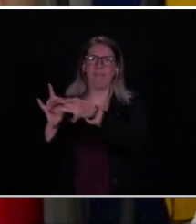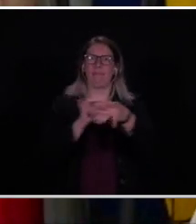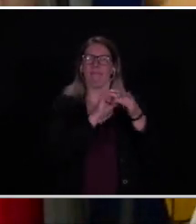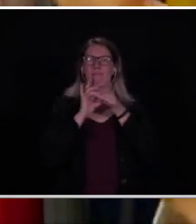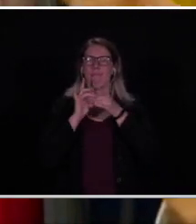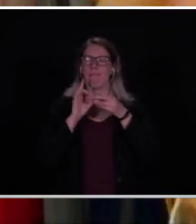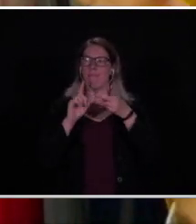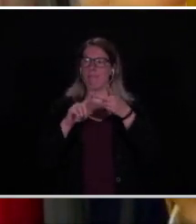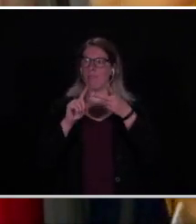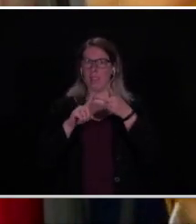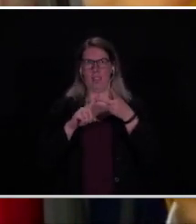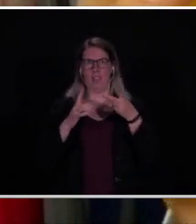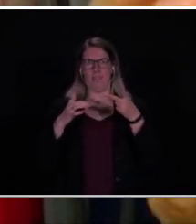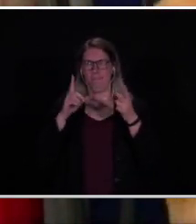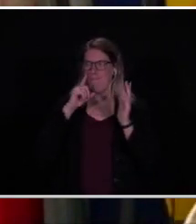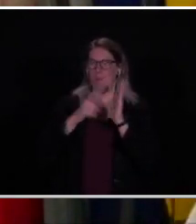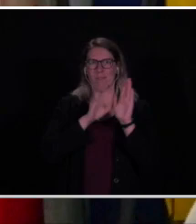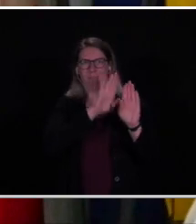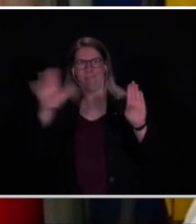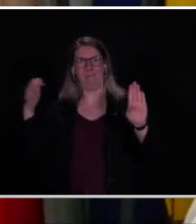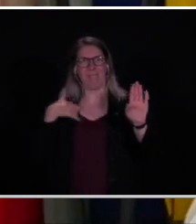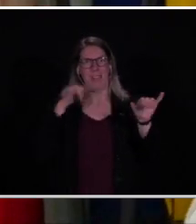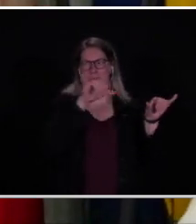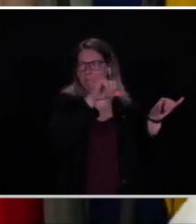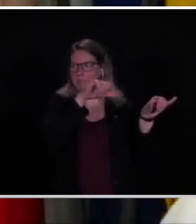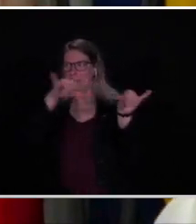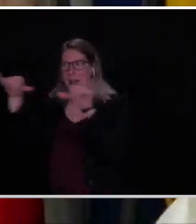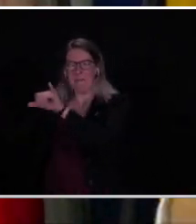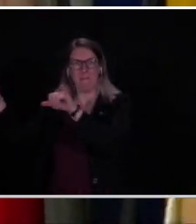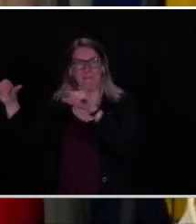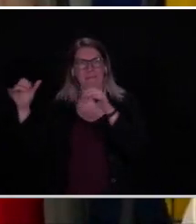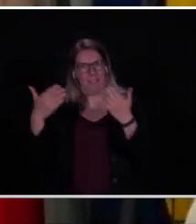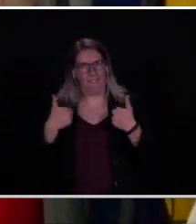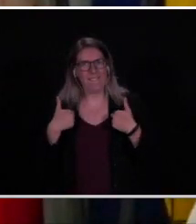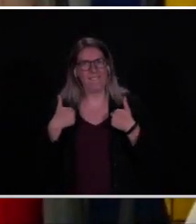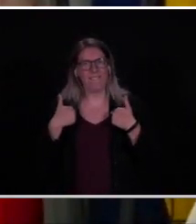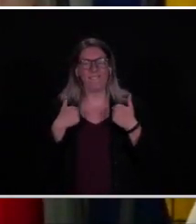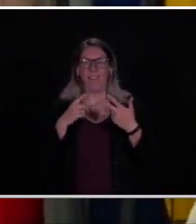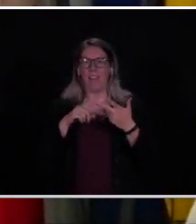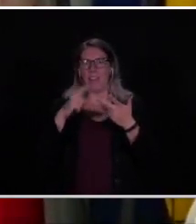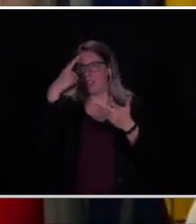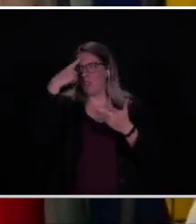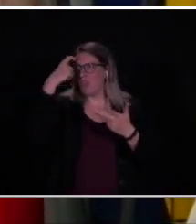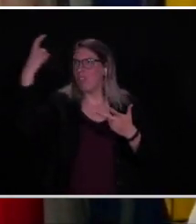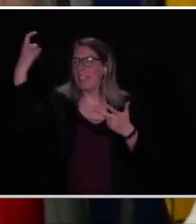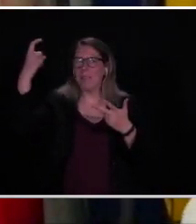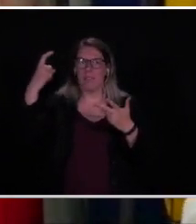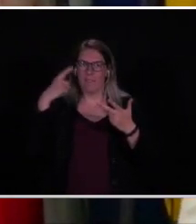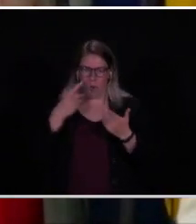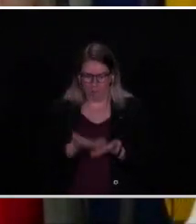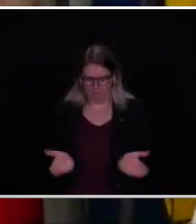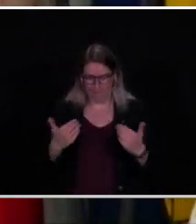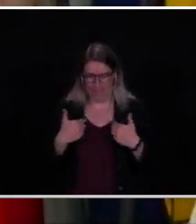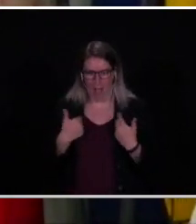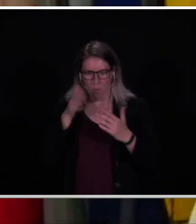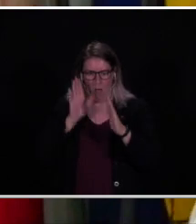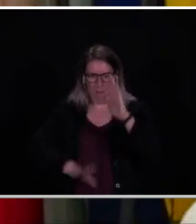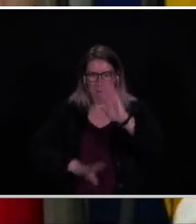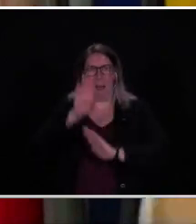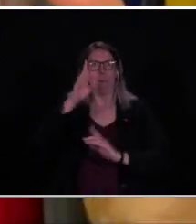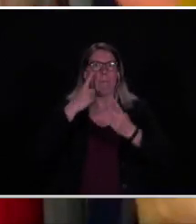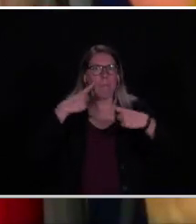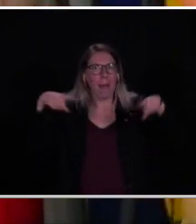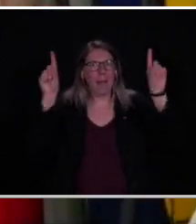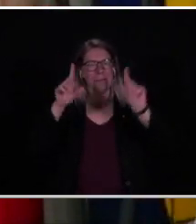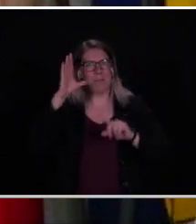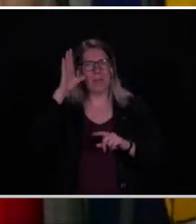our common bonds that tie us together, our joint dreams for our young people that they would have a bright future